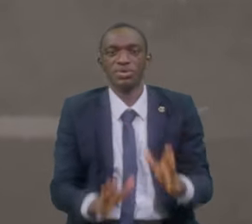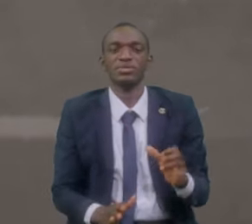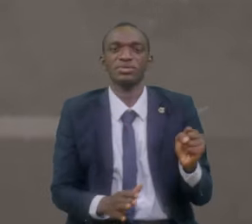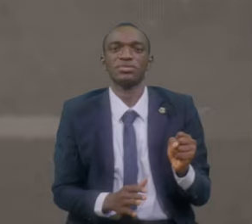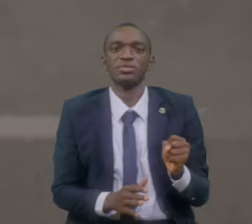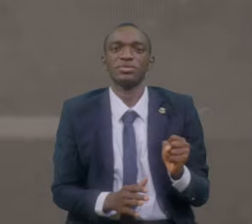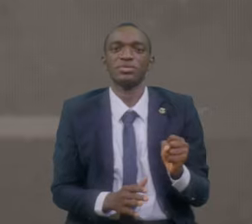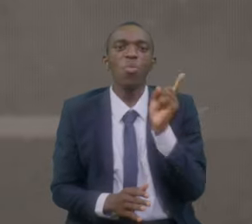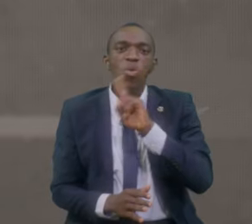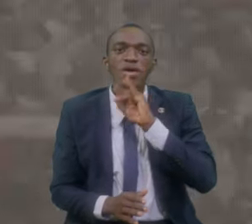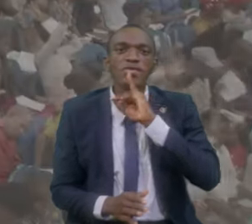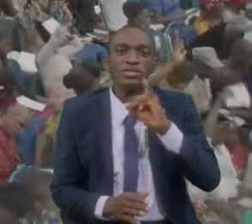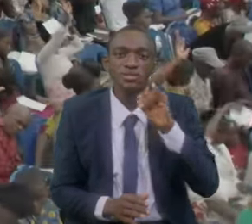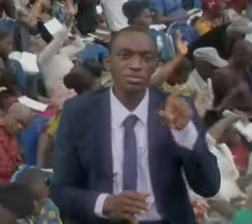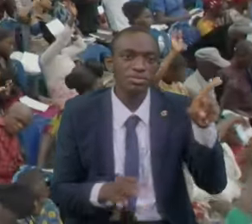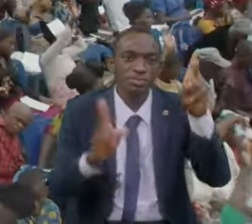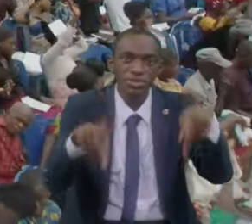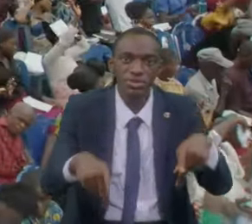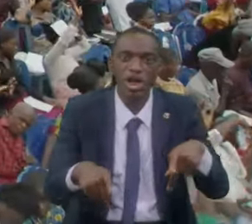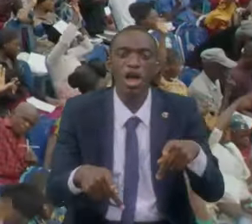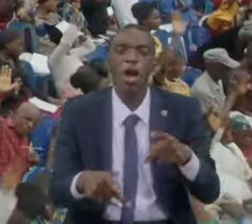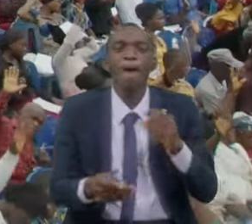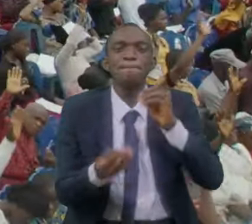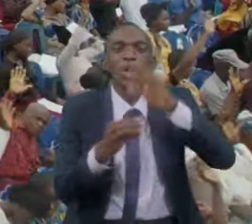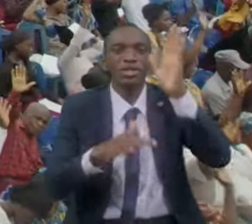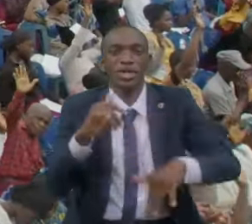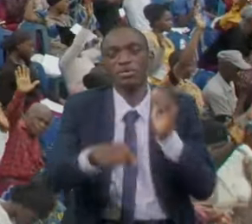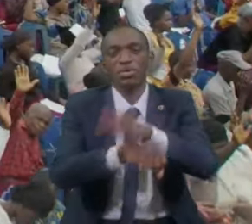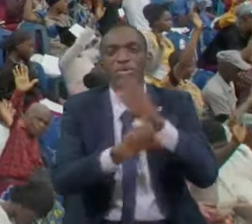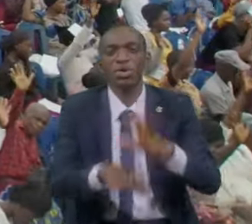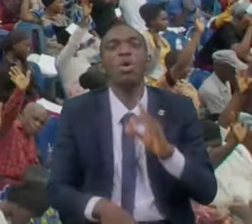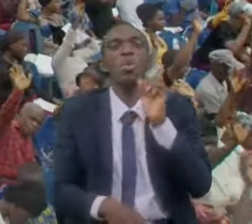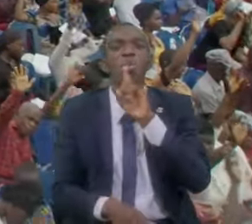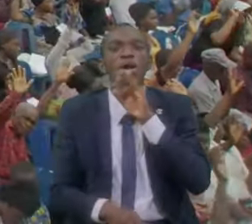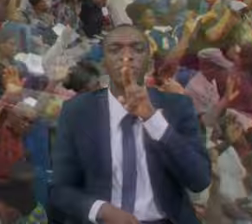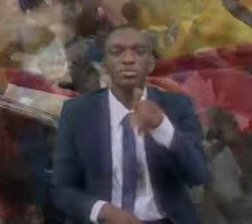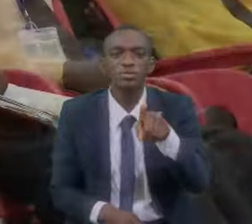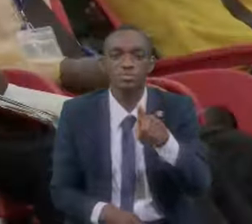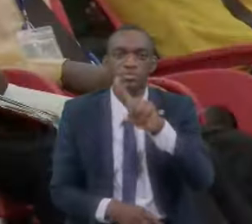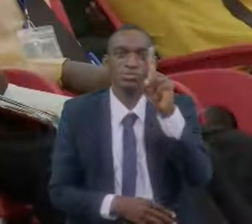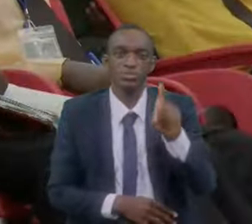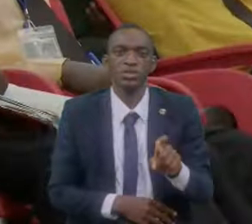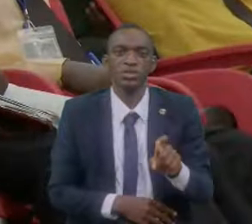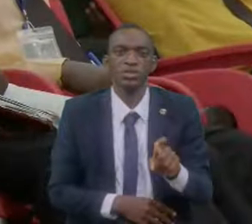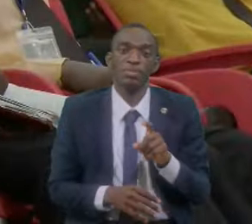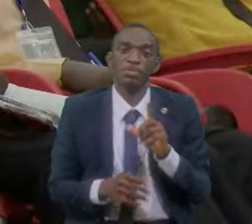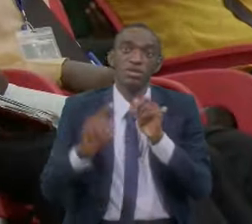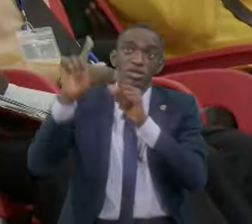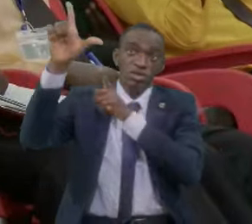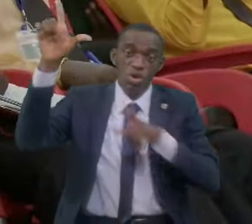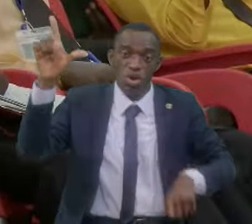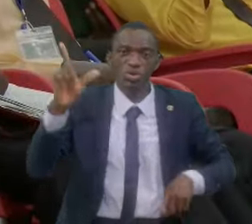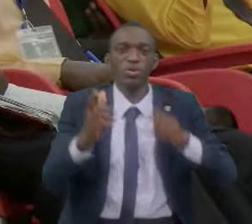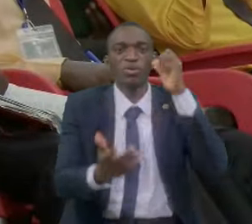Where is he there? More than conquerors, where is she there? The Lord confirm it in